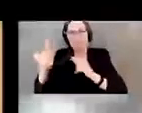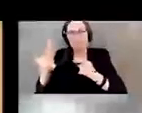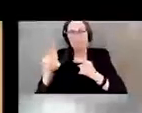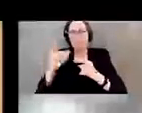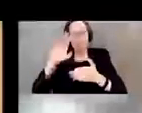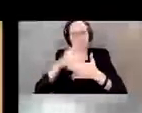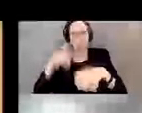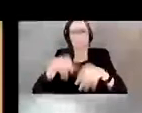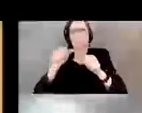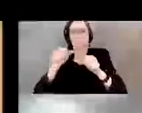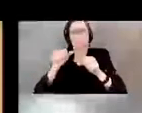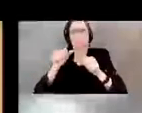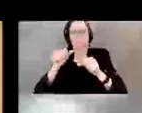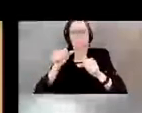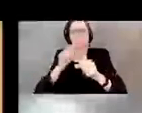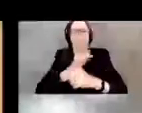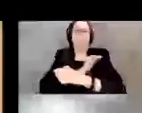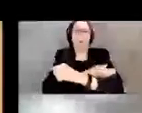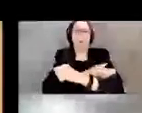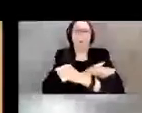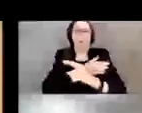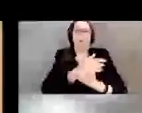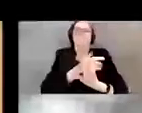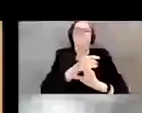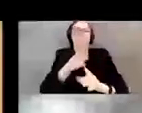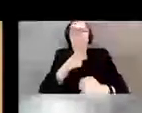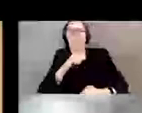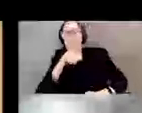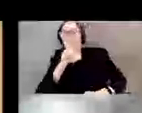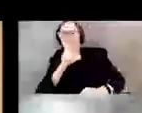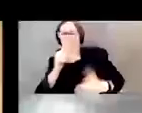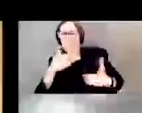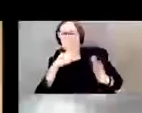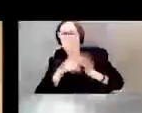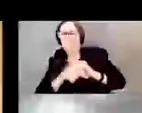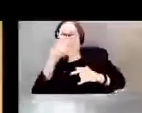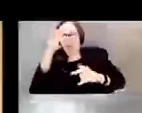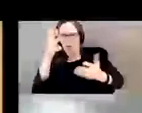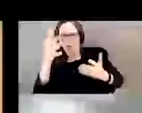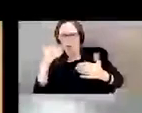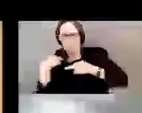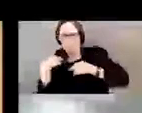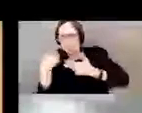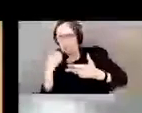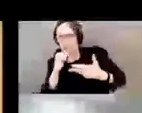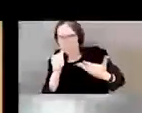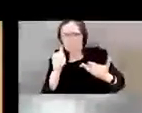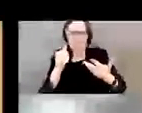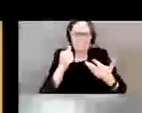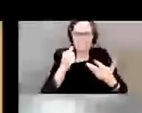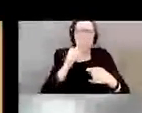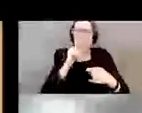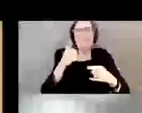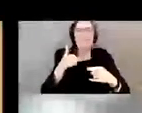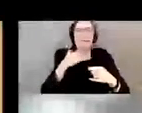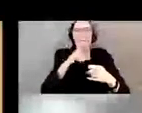power. And there is a question of whether he was responsible for his father's death or not. He does not have a secure